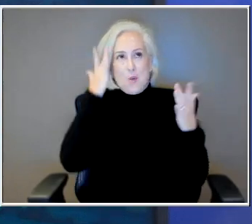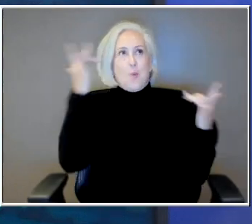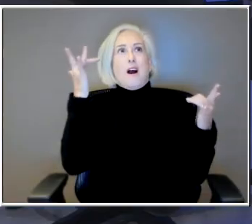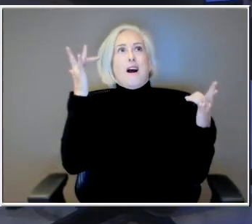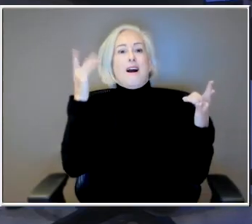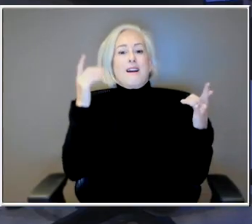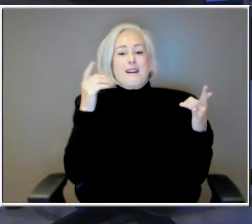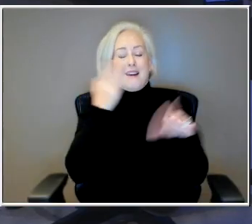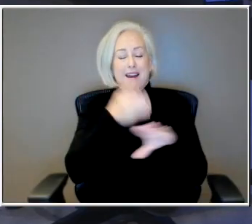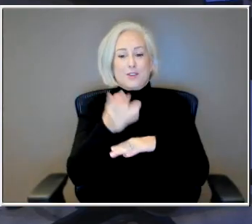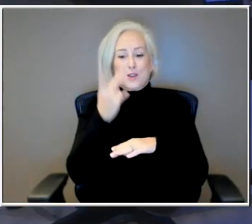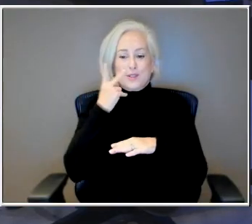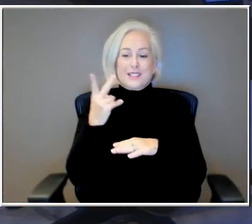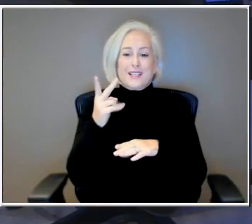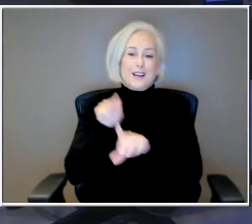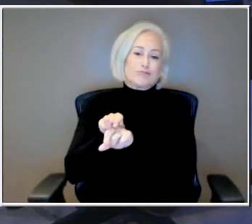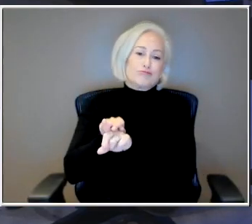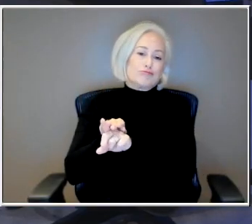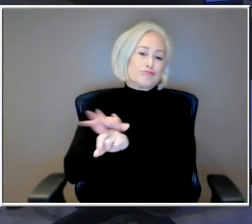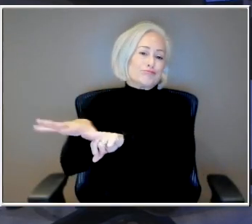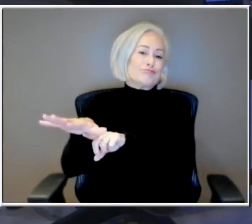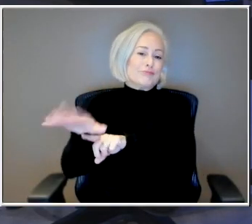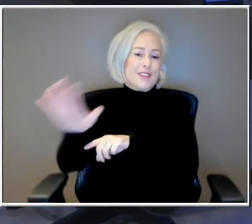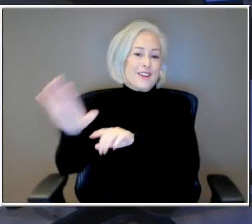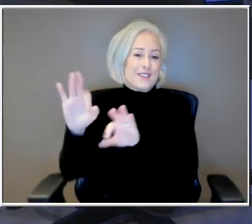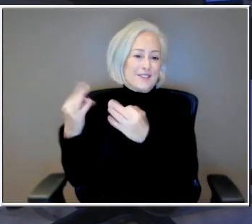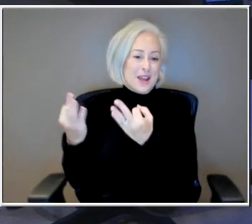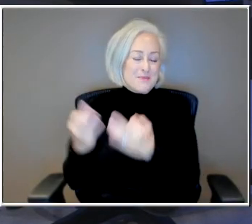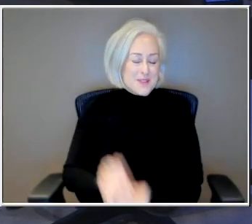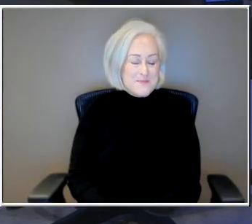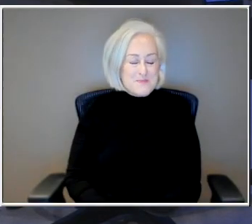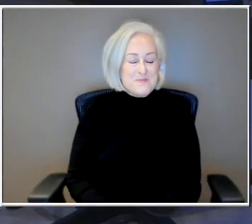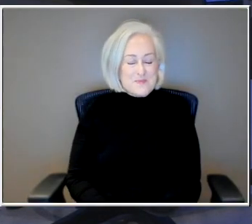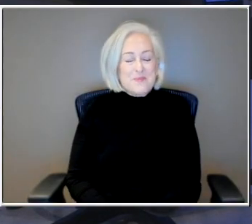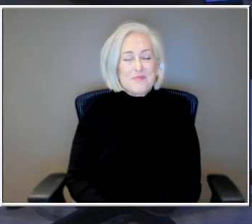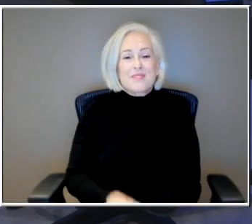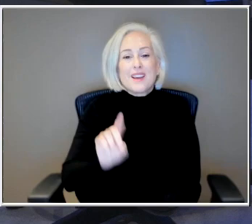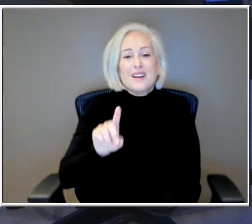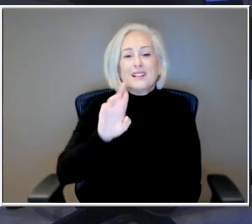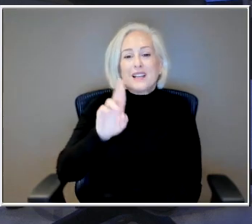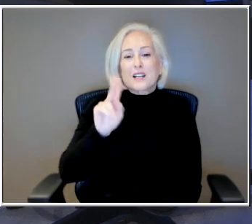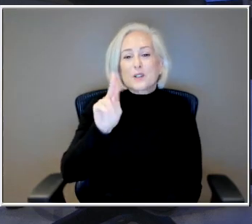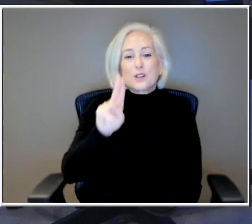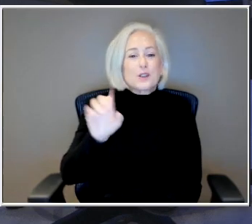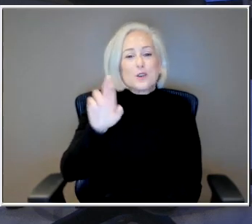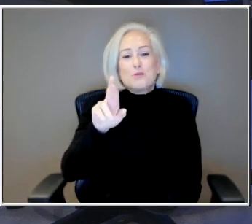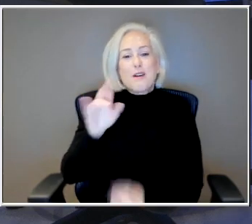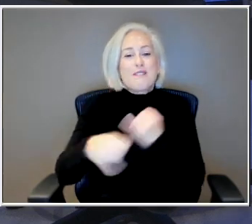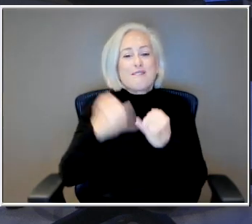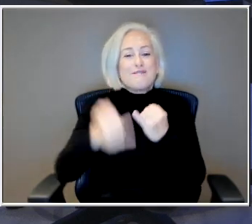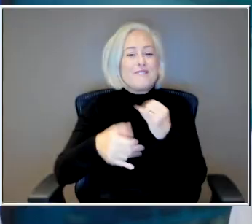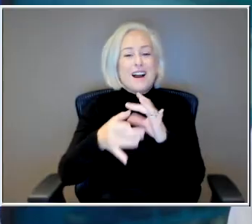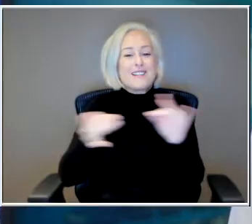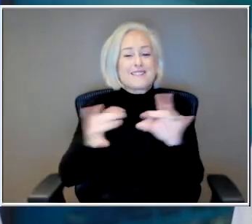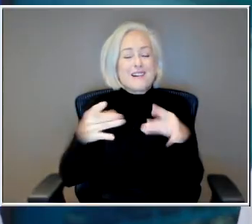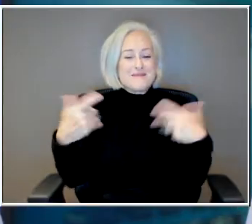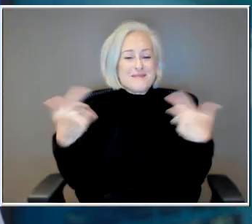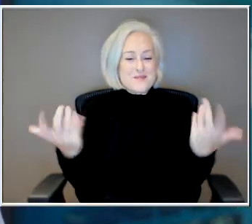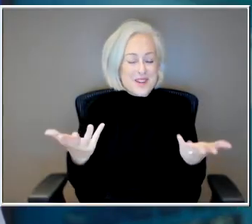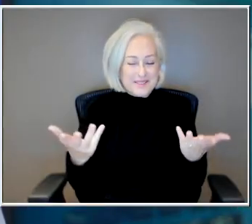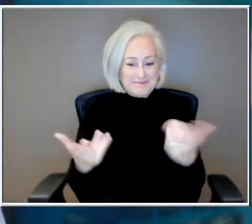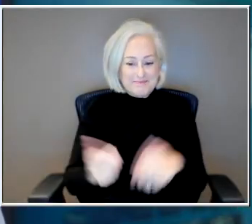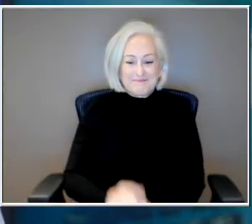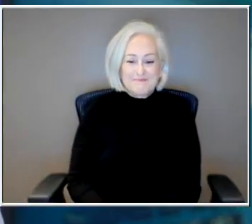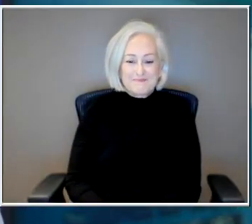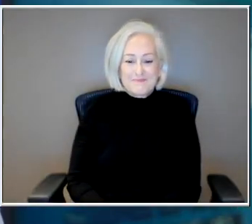Yeah, watching the story, it's a huge impact, huge impact. Dr. Coomer, wrap us up. What's the big takeaway? Well, I think, we